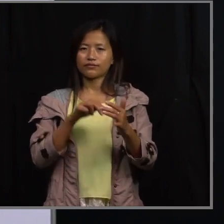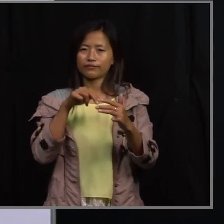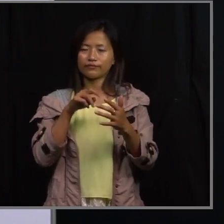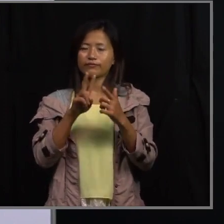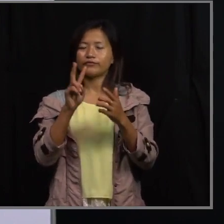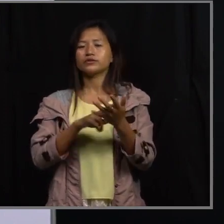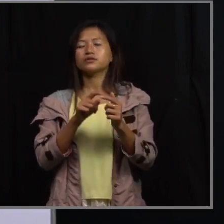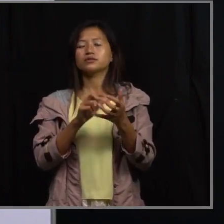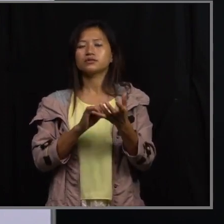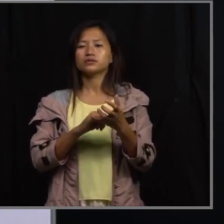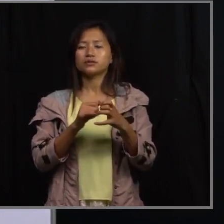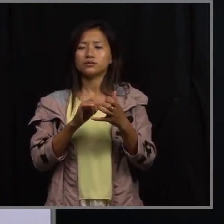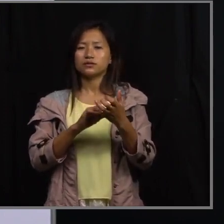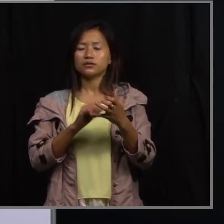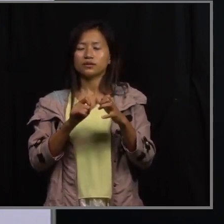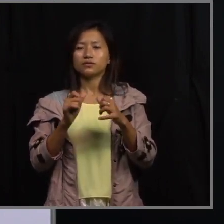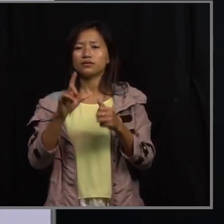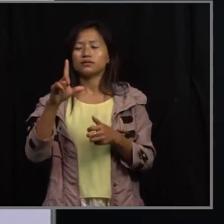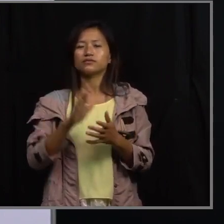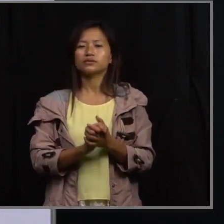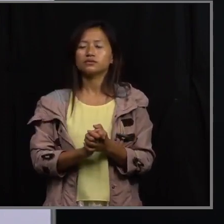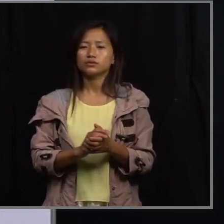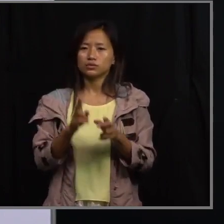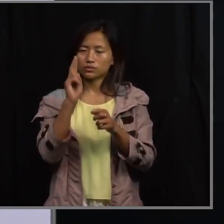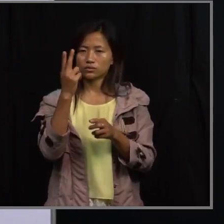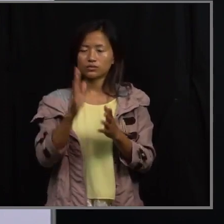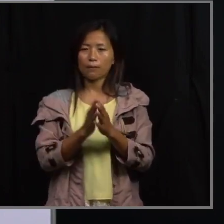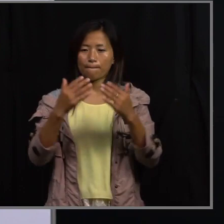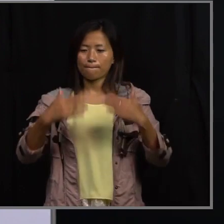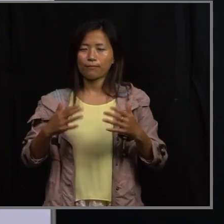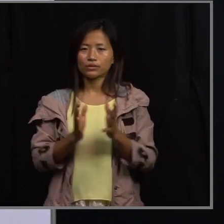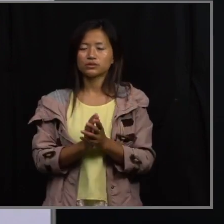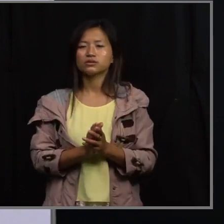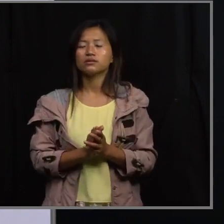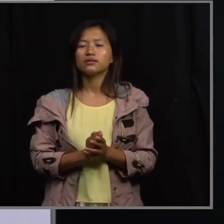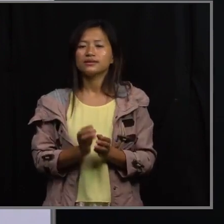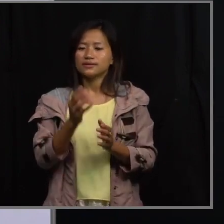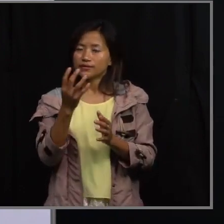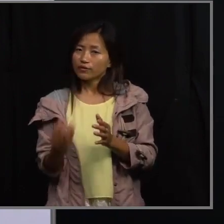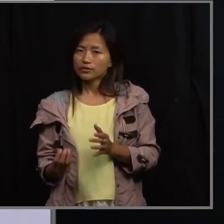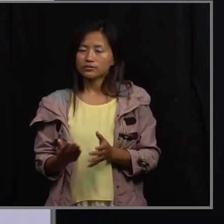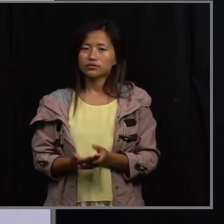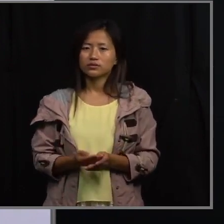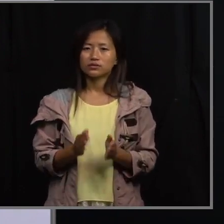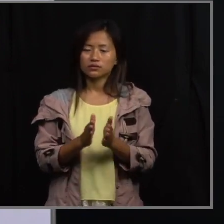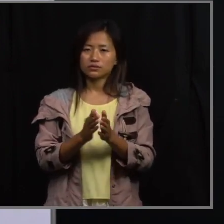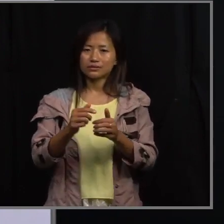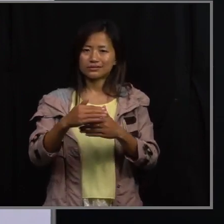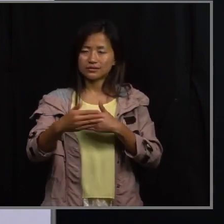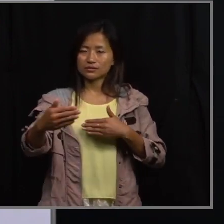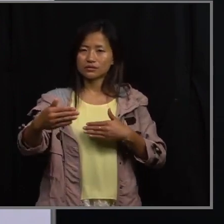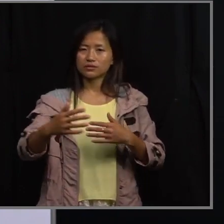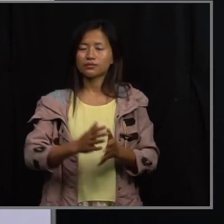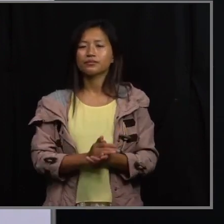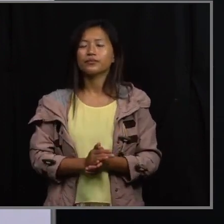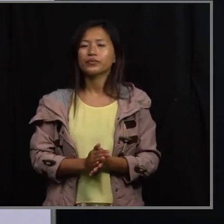I increase the distance between these two bodies, their force of attraction will decrease. And if I decrease the distance between the bodies,